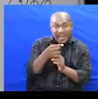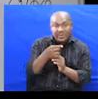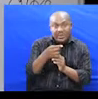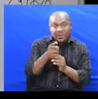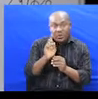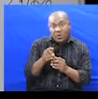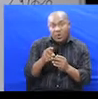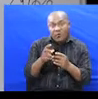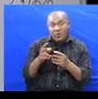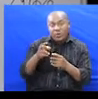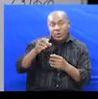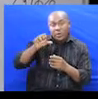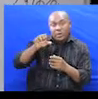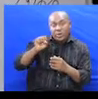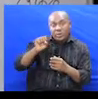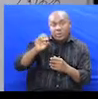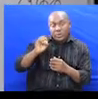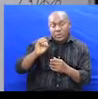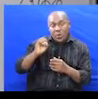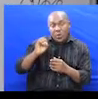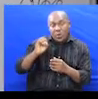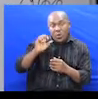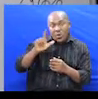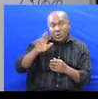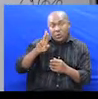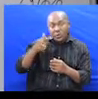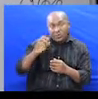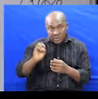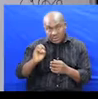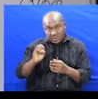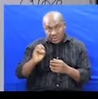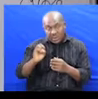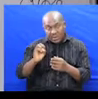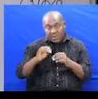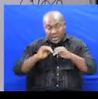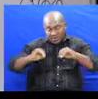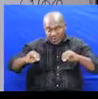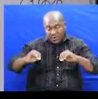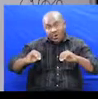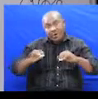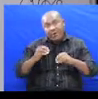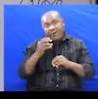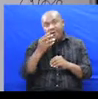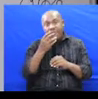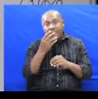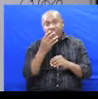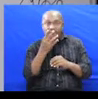of a solute dissolved in 400 cc of a solution. You are